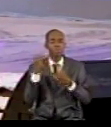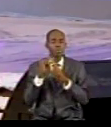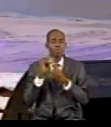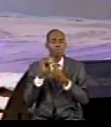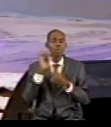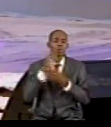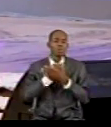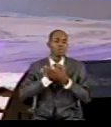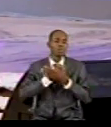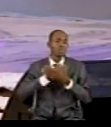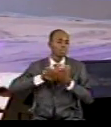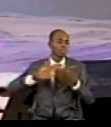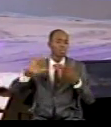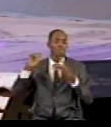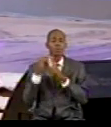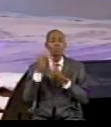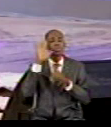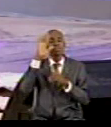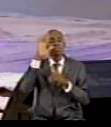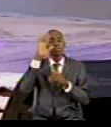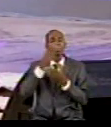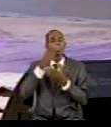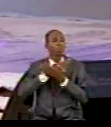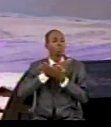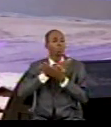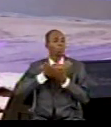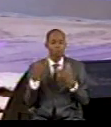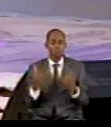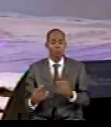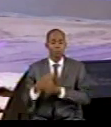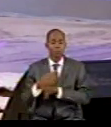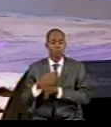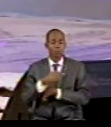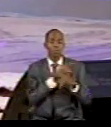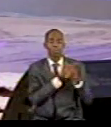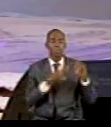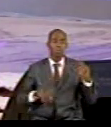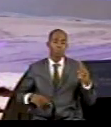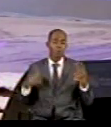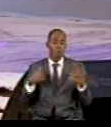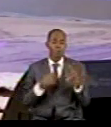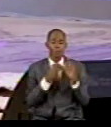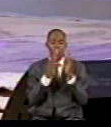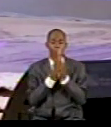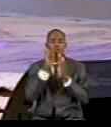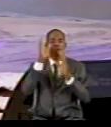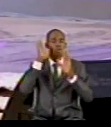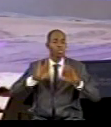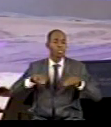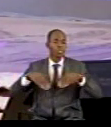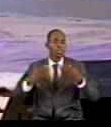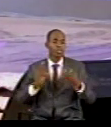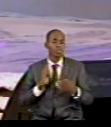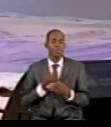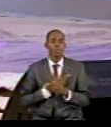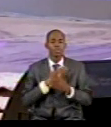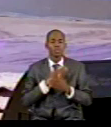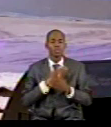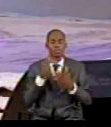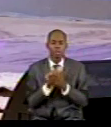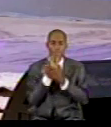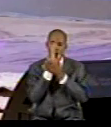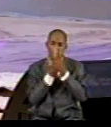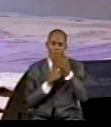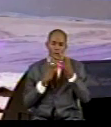sanctifying word, your holy word today, we pray, Lord, you grant us that sobriety of heart